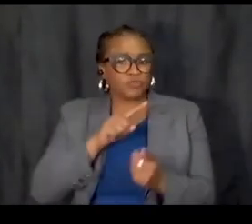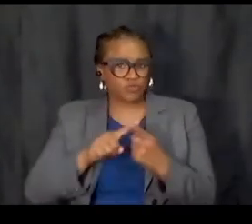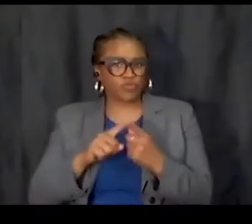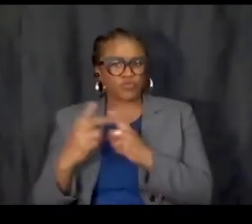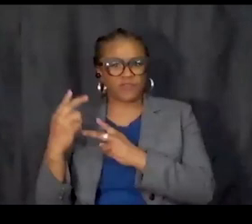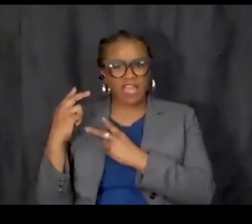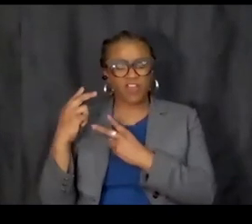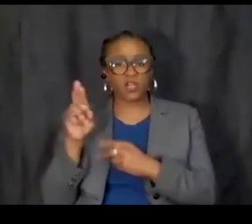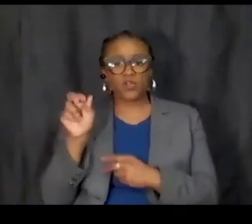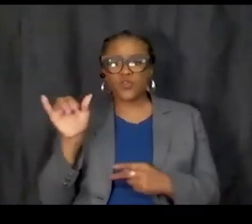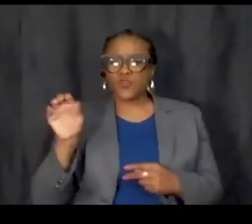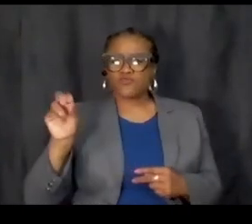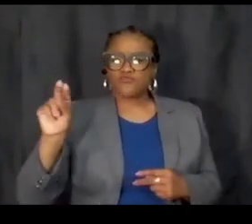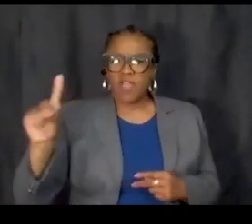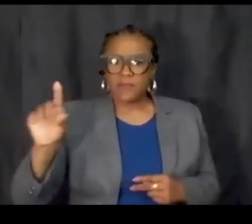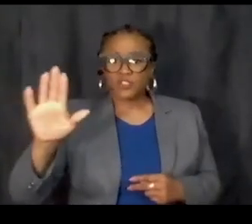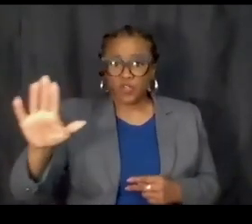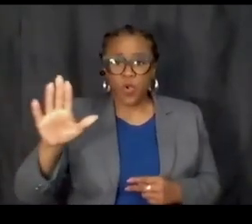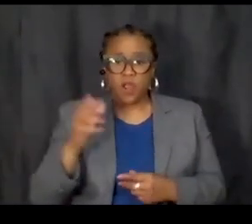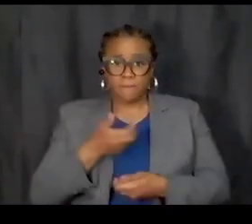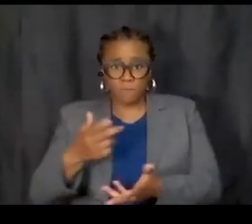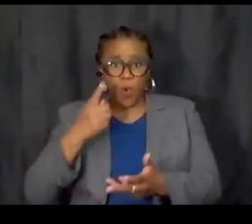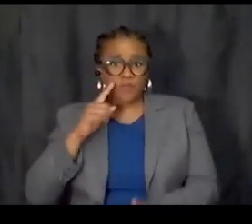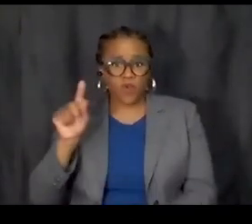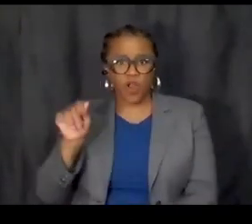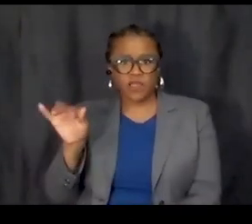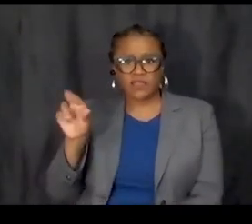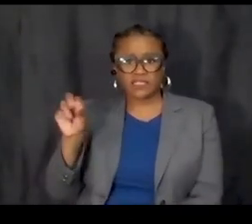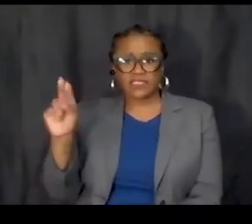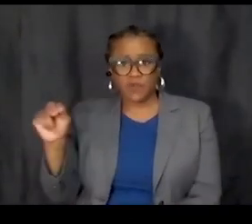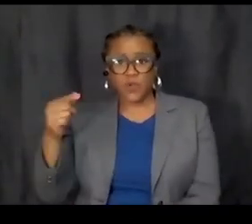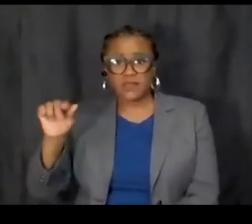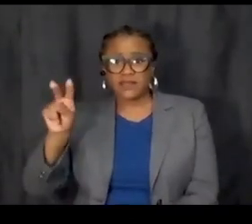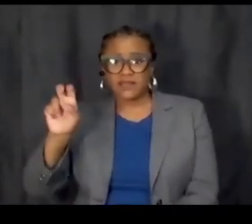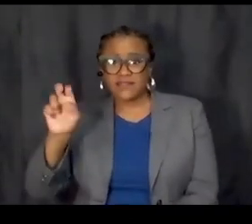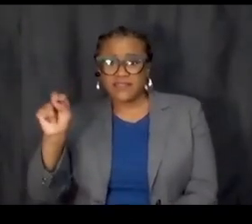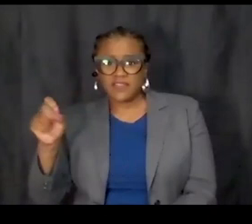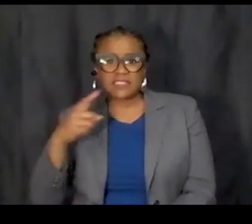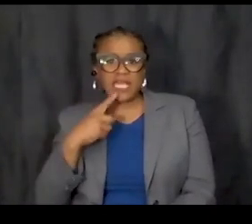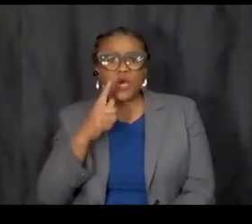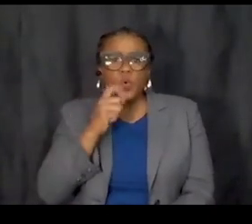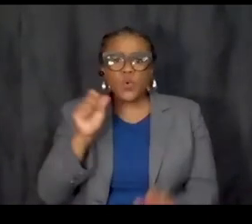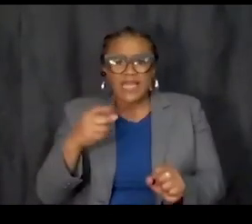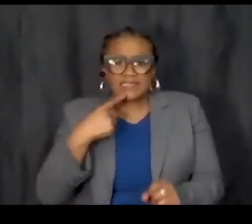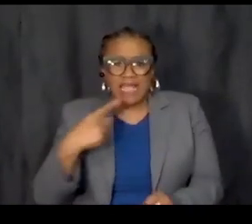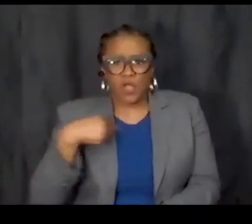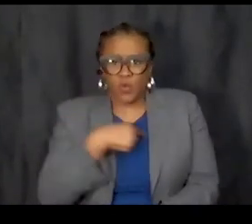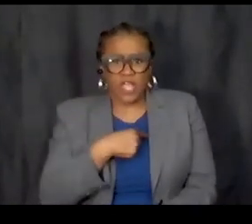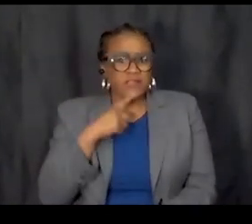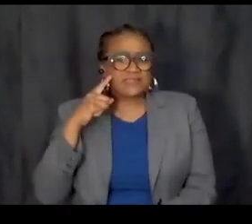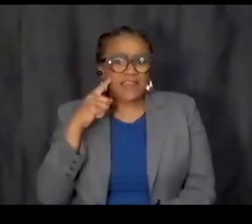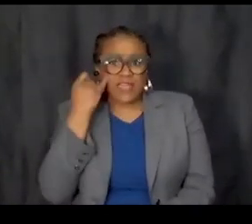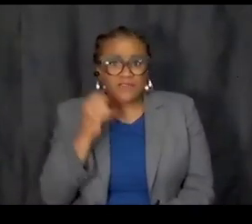your poem for Tyrone Gibbons, you had a line of, "But who can tell we're deaf without speaking to us?" Right? And it brought to